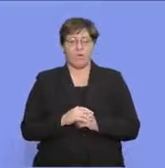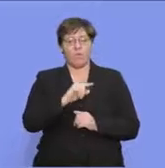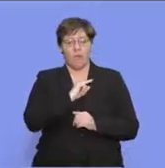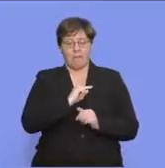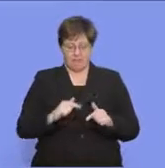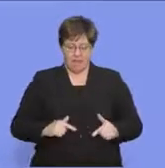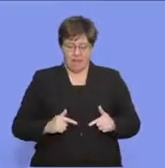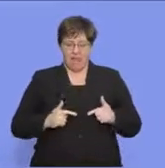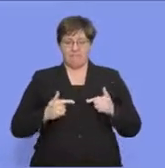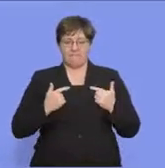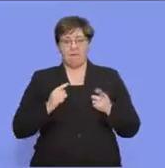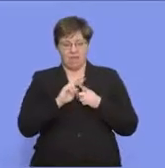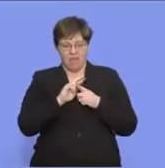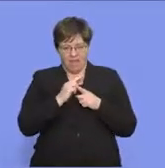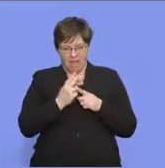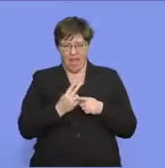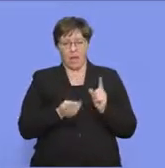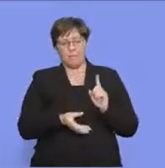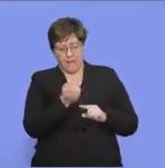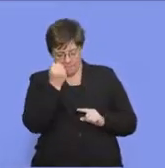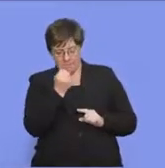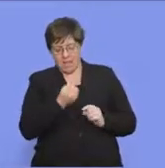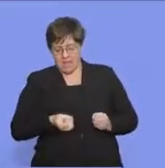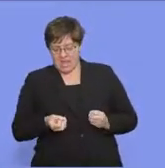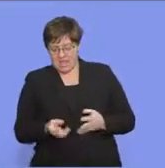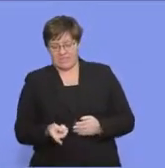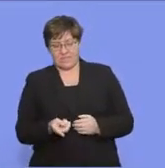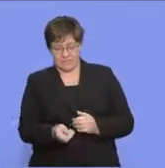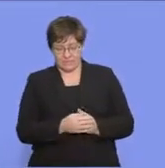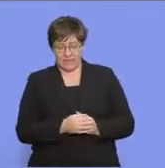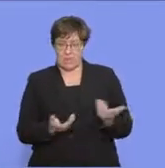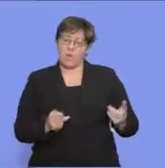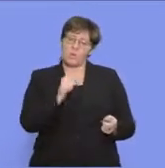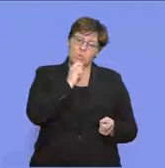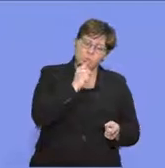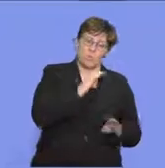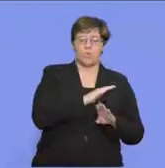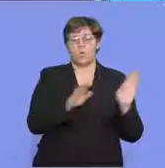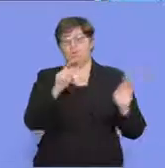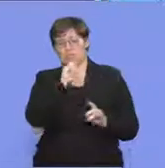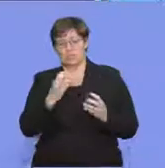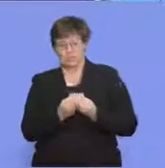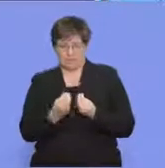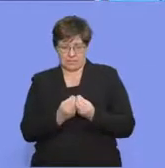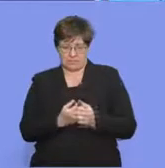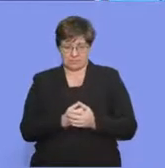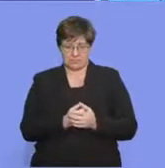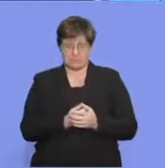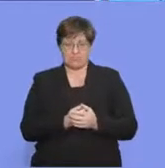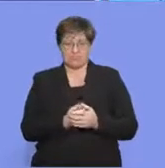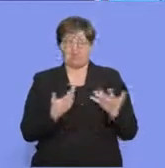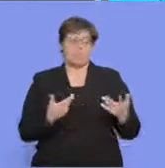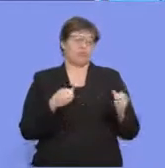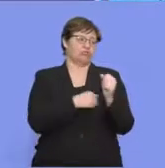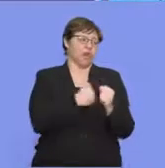their lifetime, okay, through their lifetime, either by using or disusing something. So if they use something, an organ